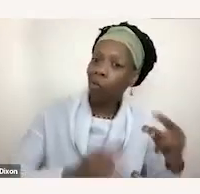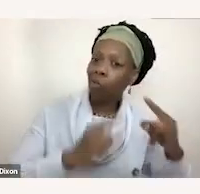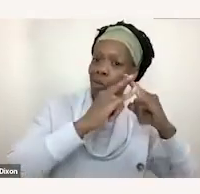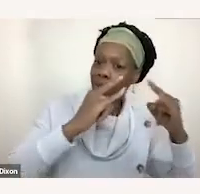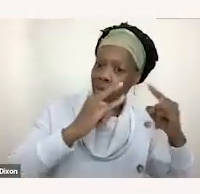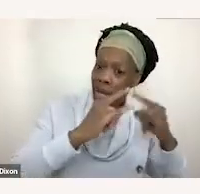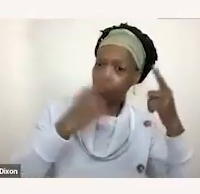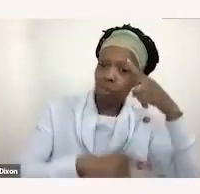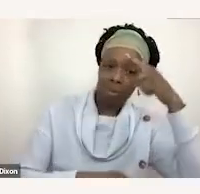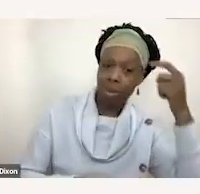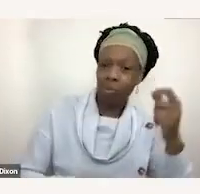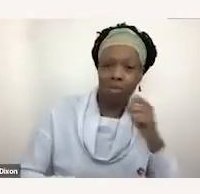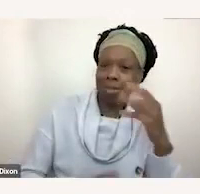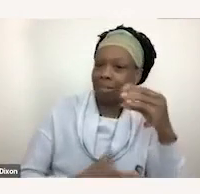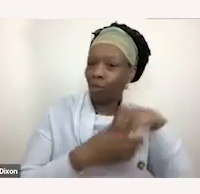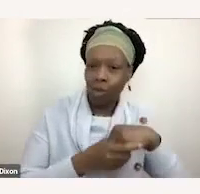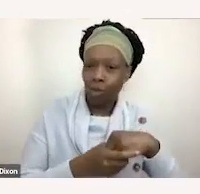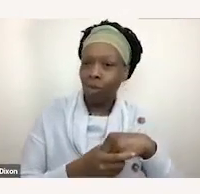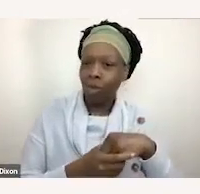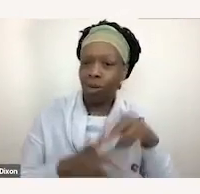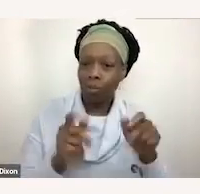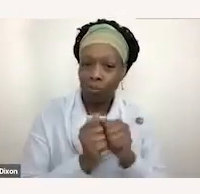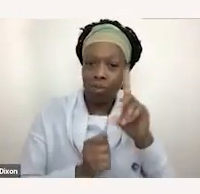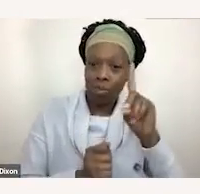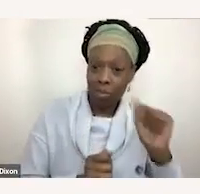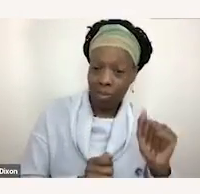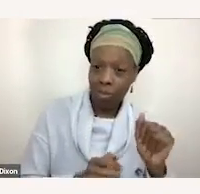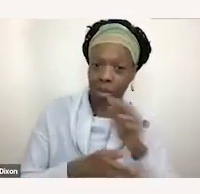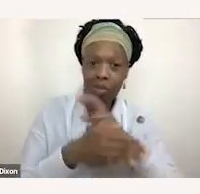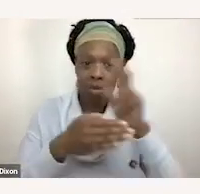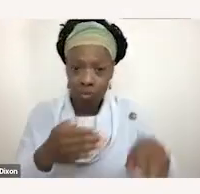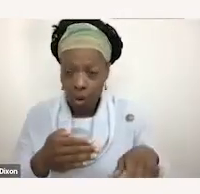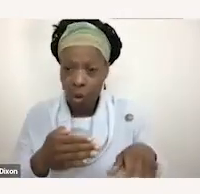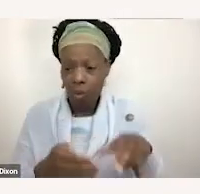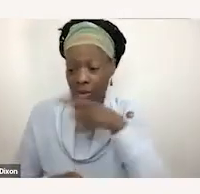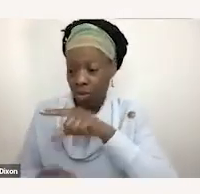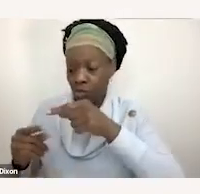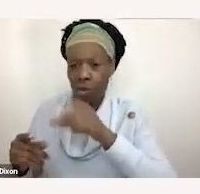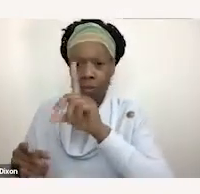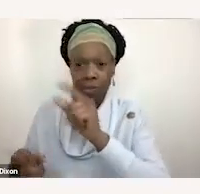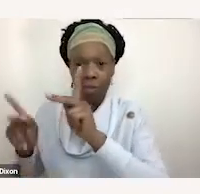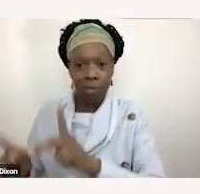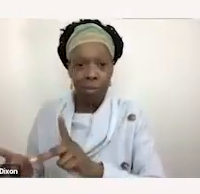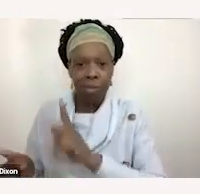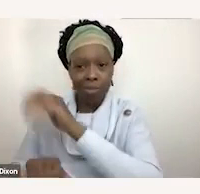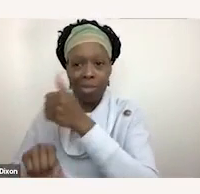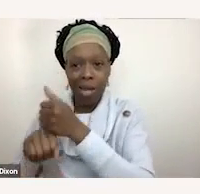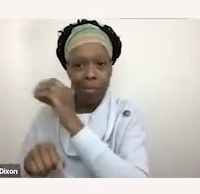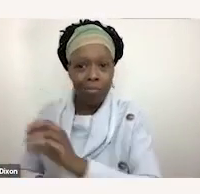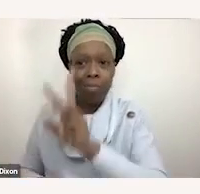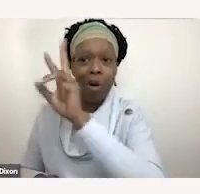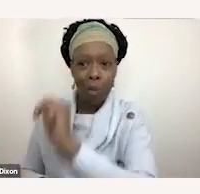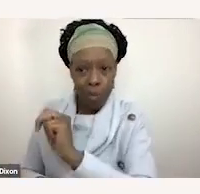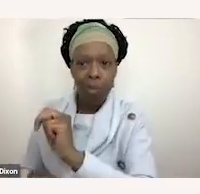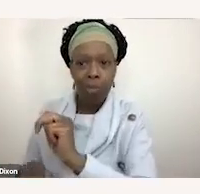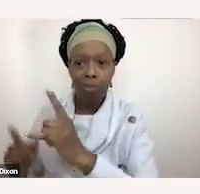suppose the positive of that is it created a collective, it created a sense of community within the disability community, and they were then able to